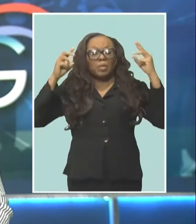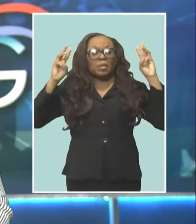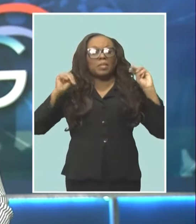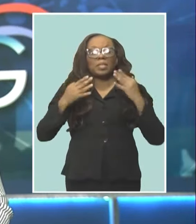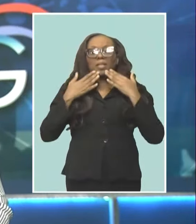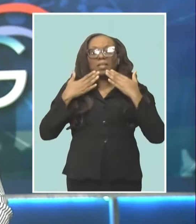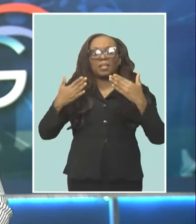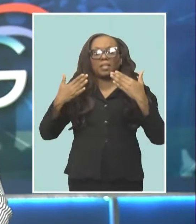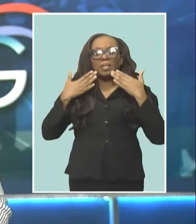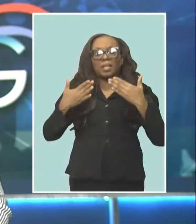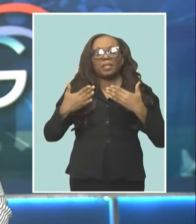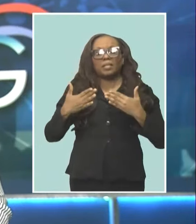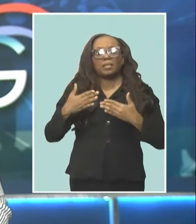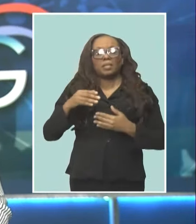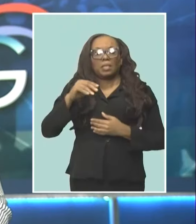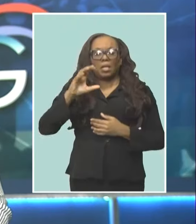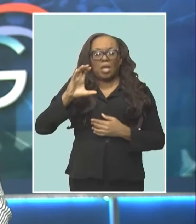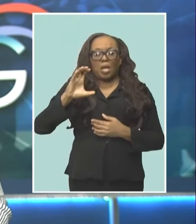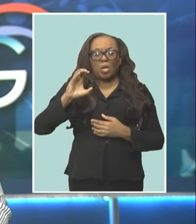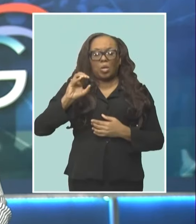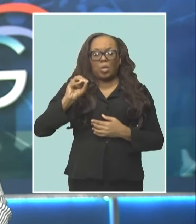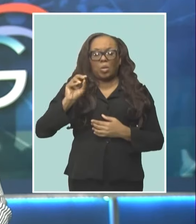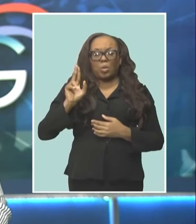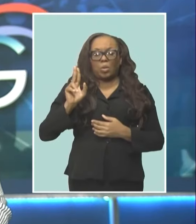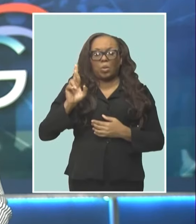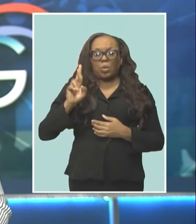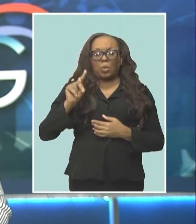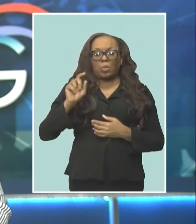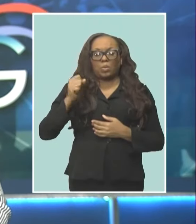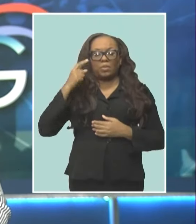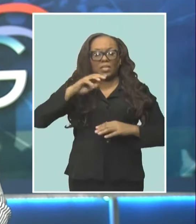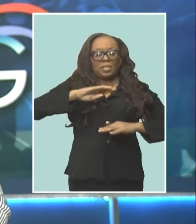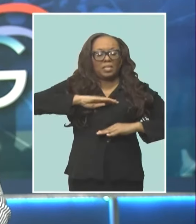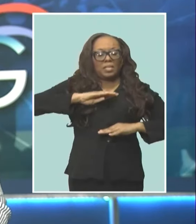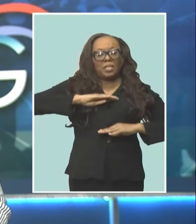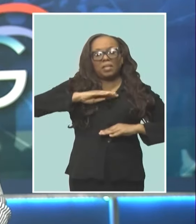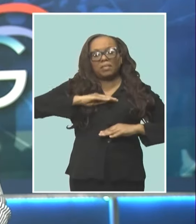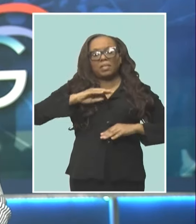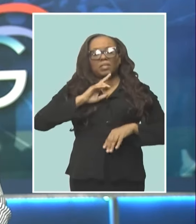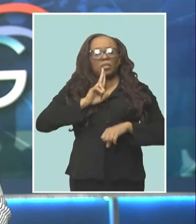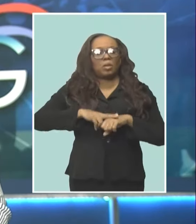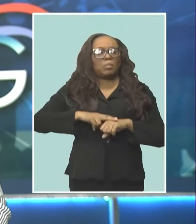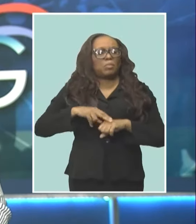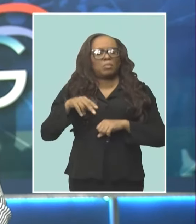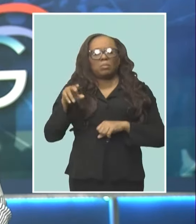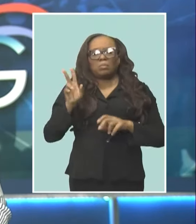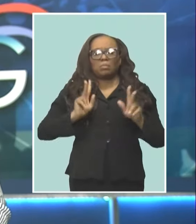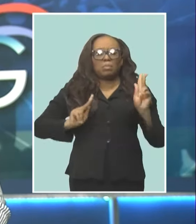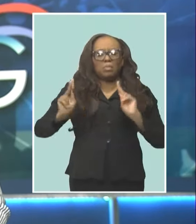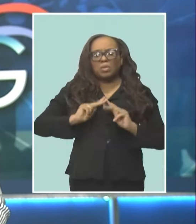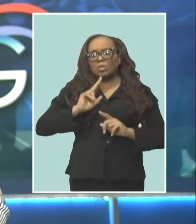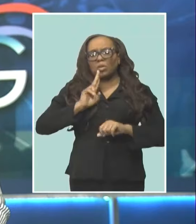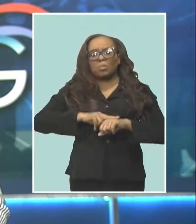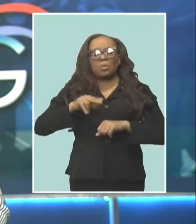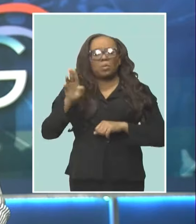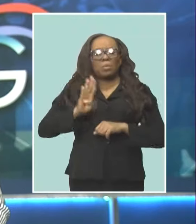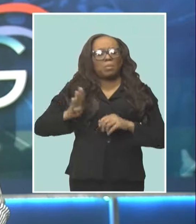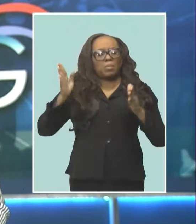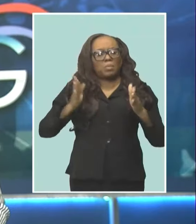also thanked courts for satisfying the aspirations of ordinary Bajans for the past 60